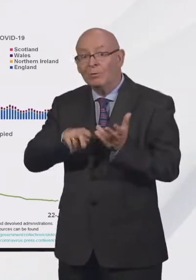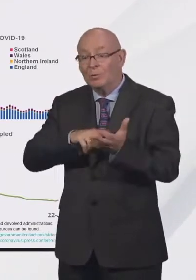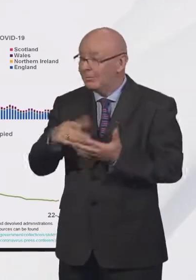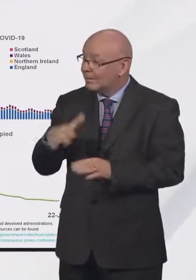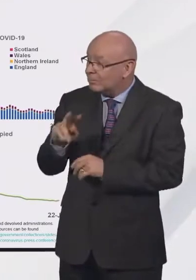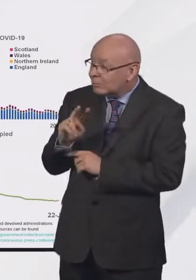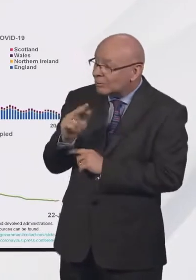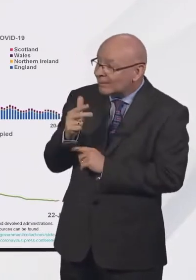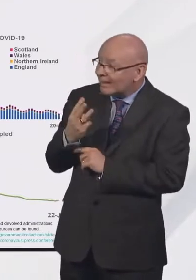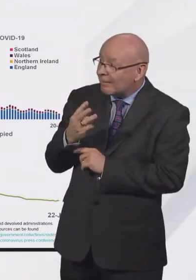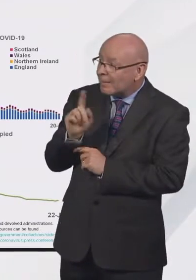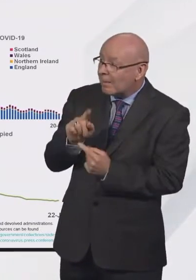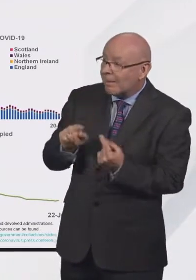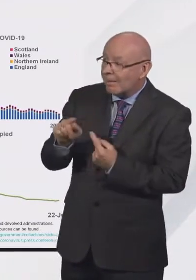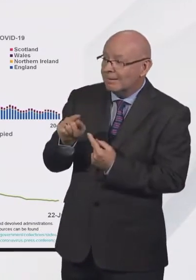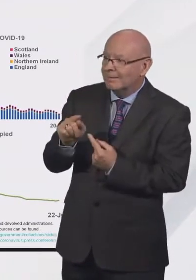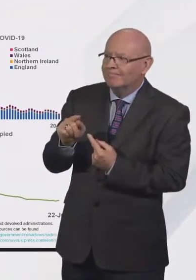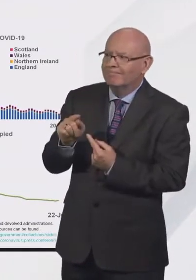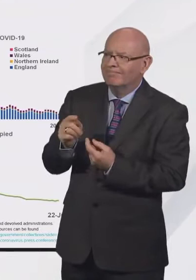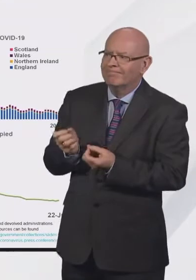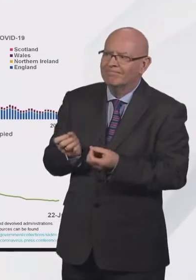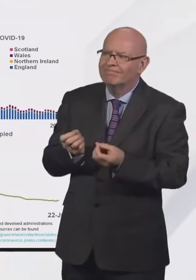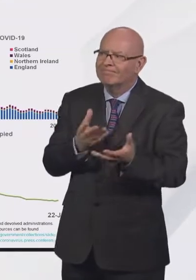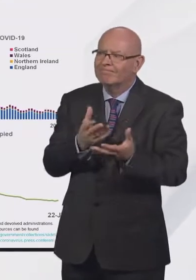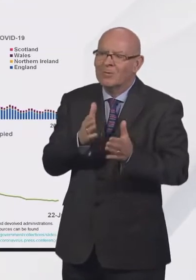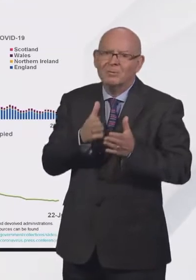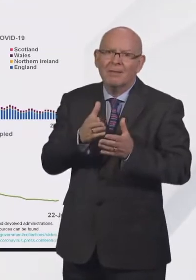earlier, and down from a peak of